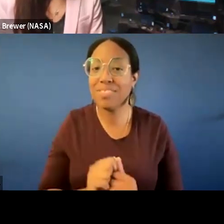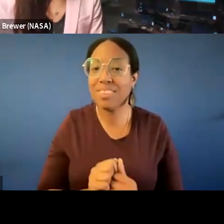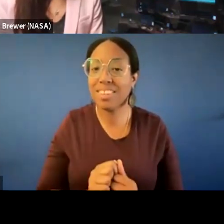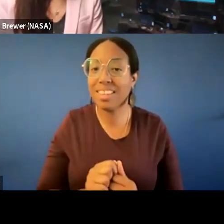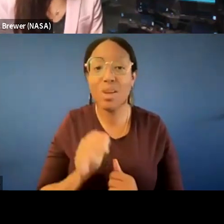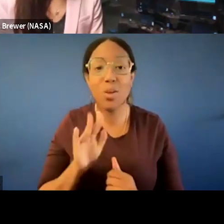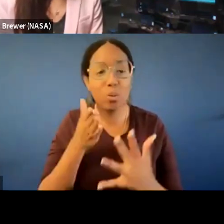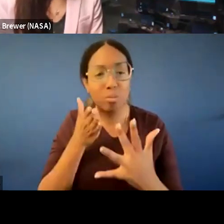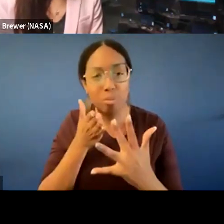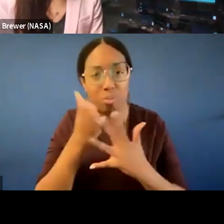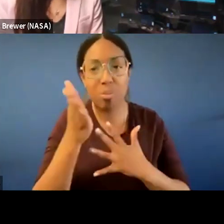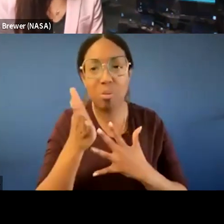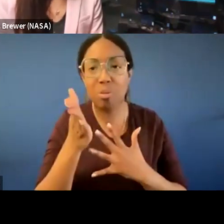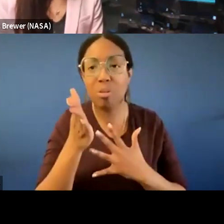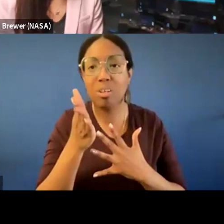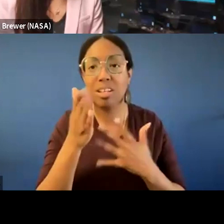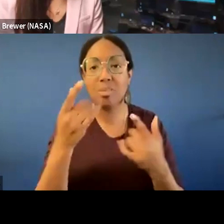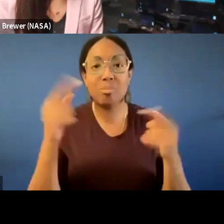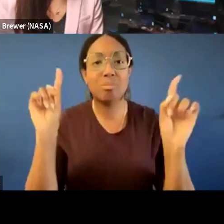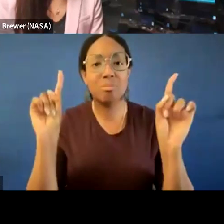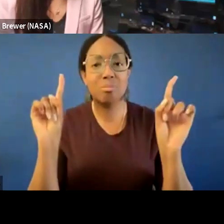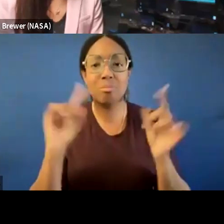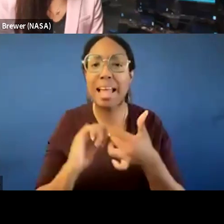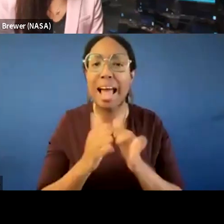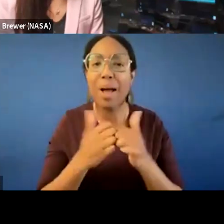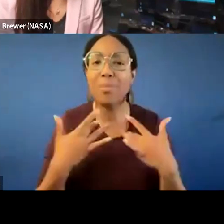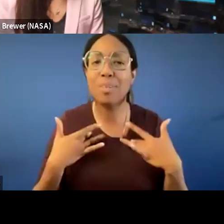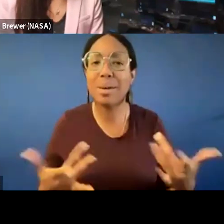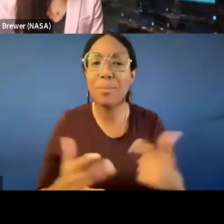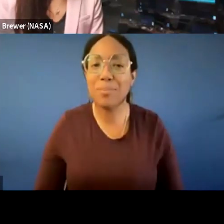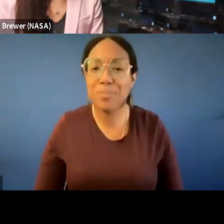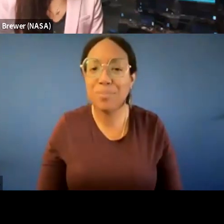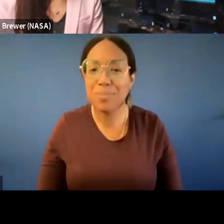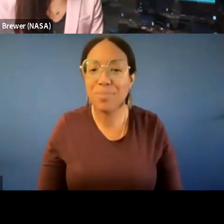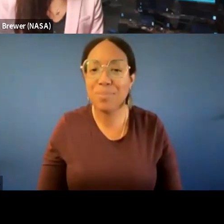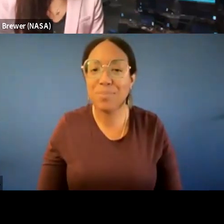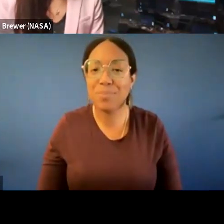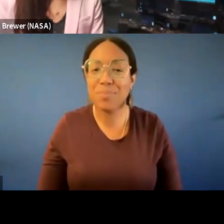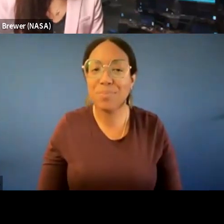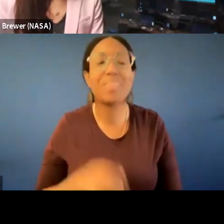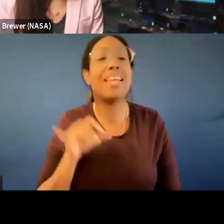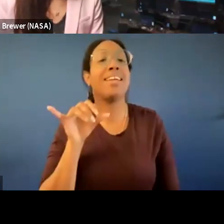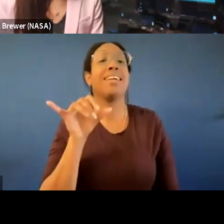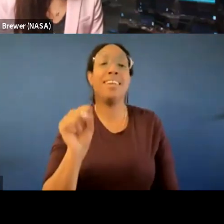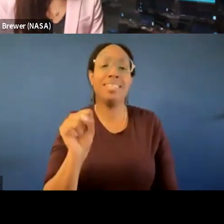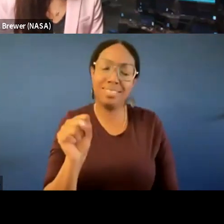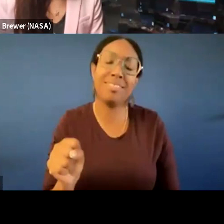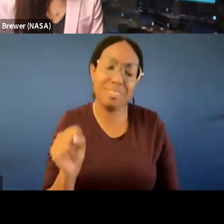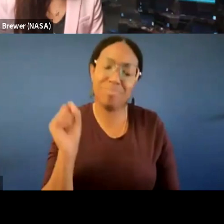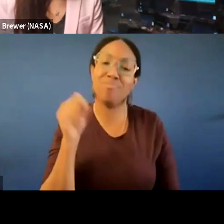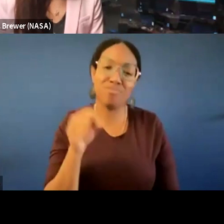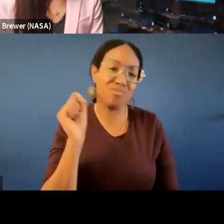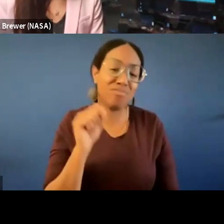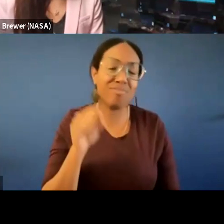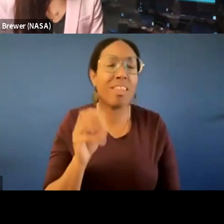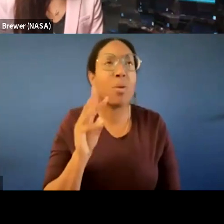glass ceiling in your field? Just make sure you unmute. Yeah. Yes, absolutely. So for